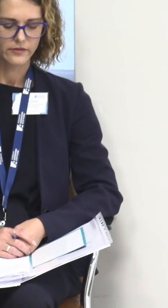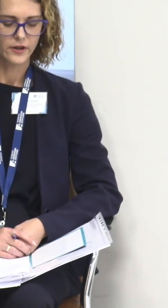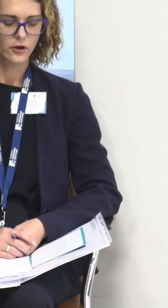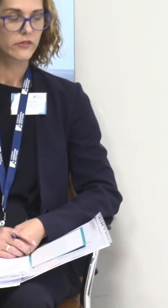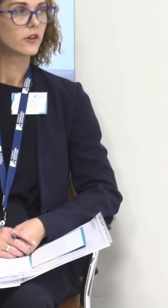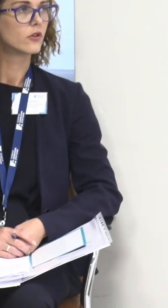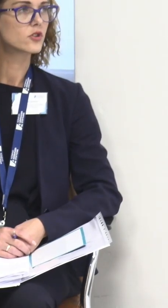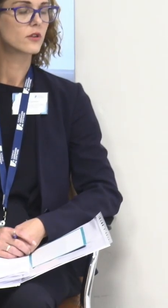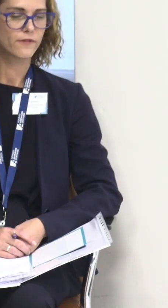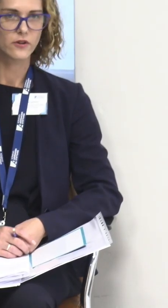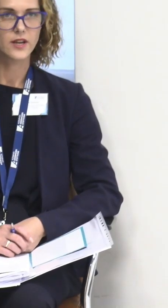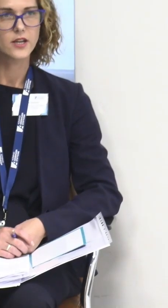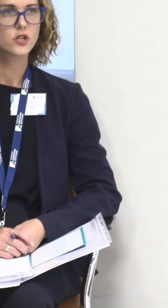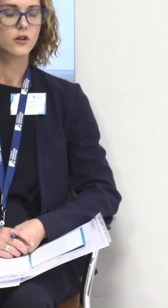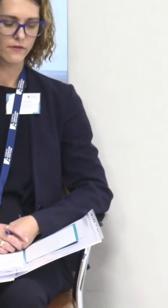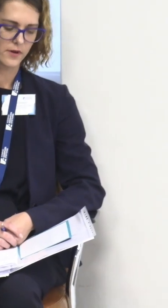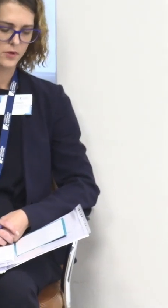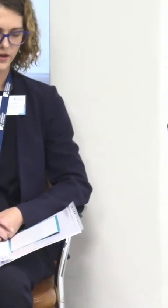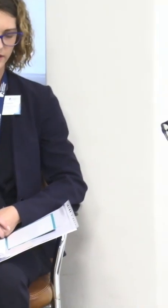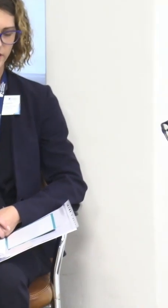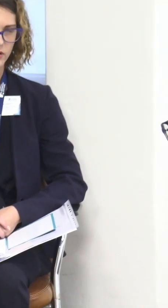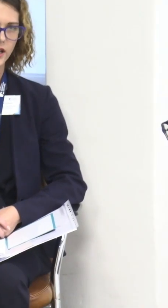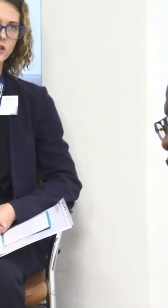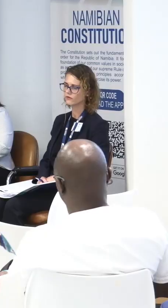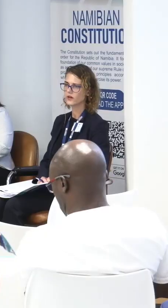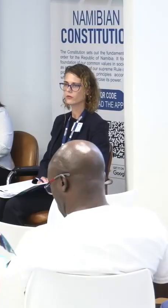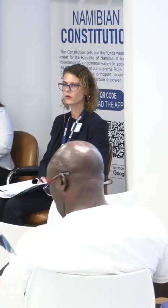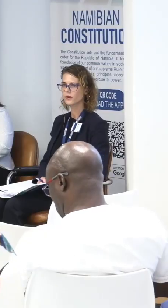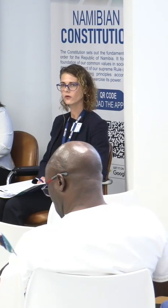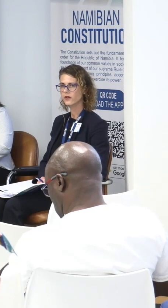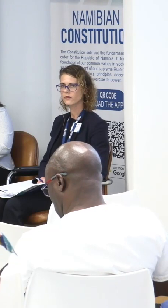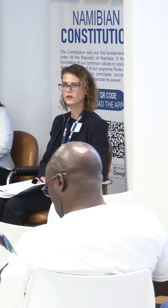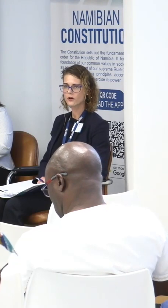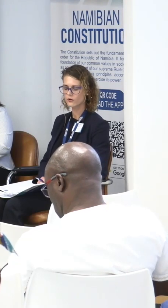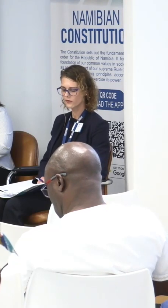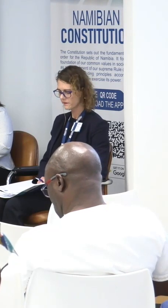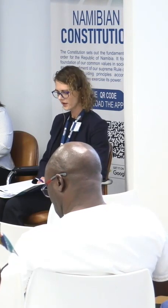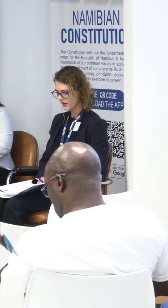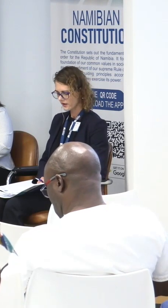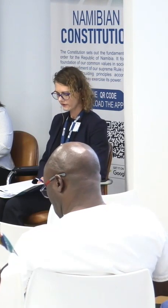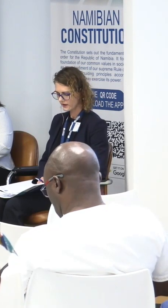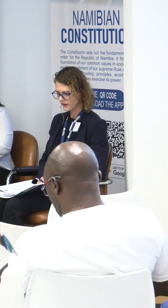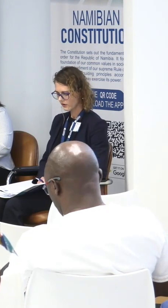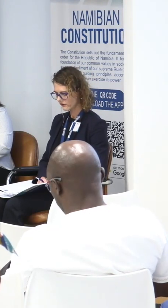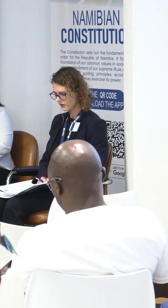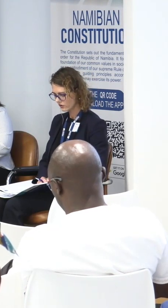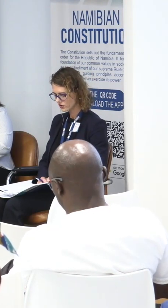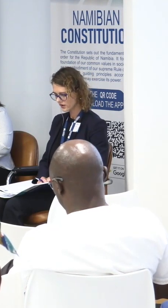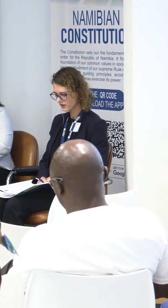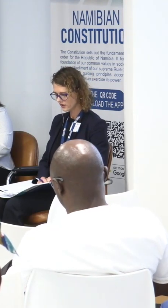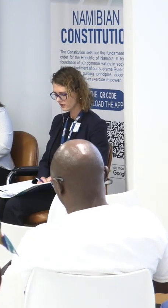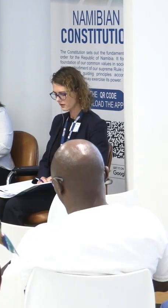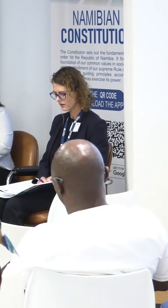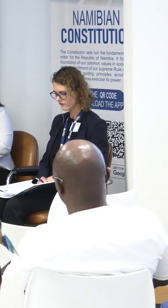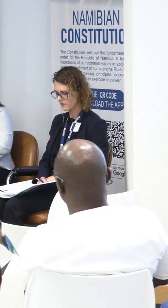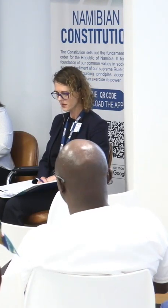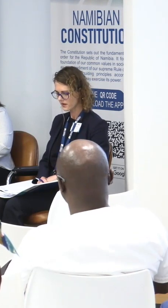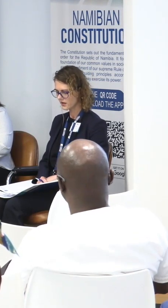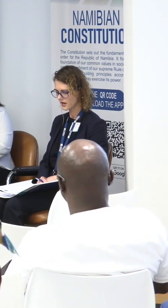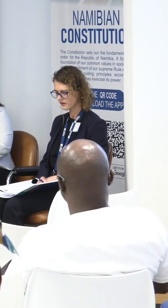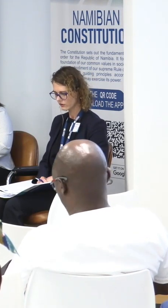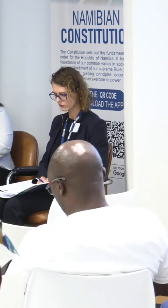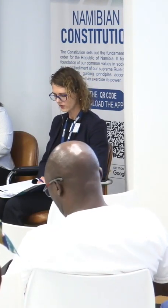the constitutional foundation of Namibia's education framework, because as we know, the Constitution of